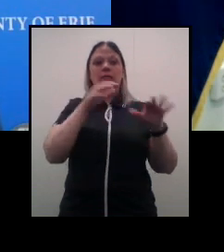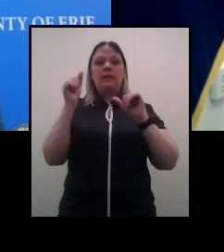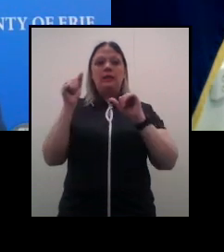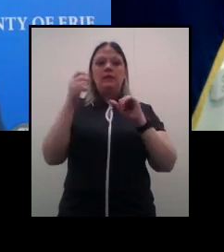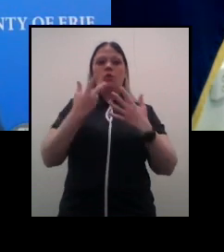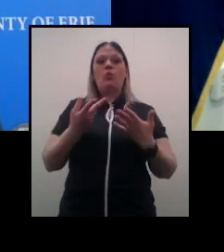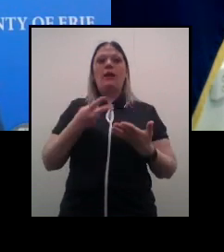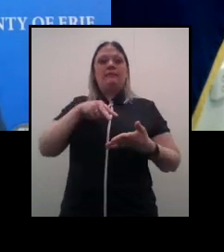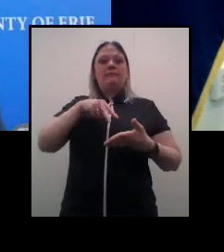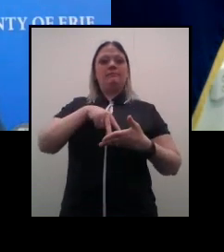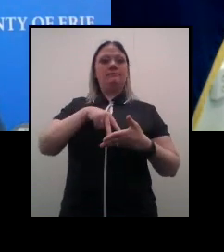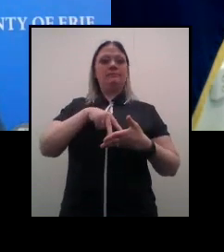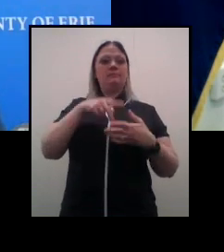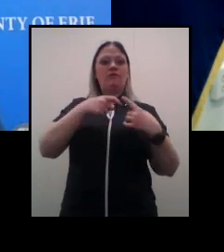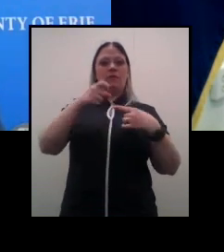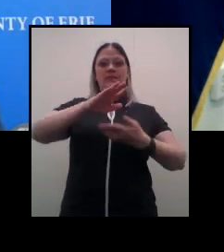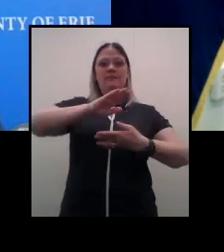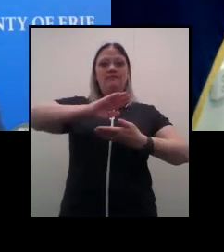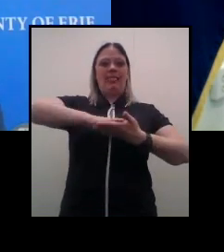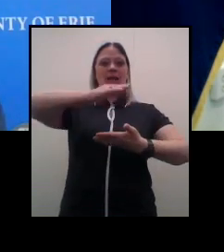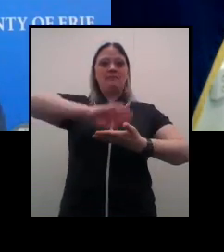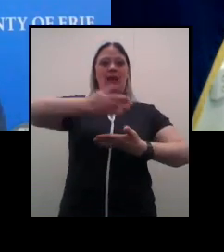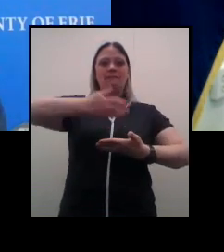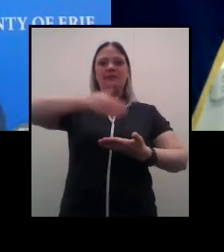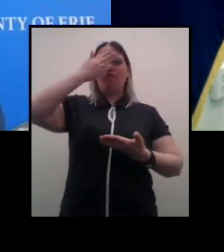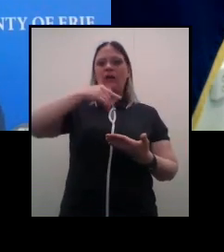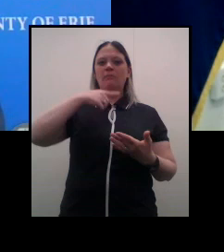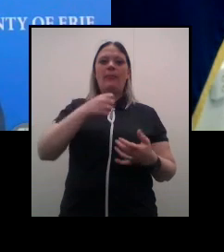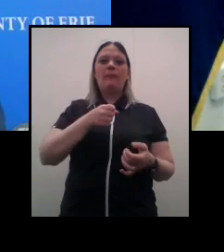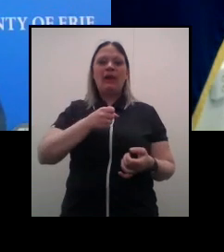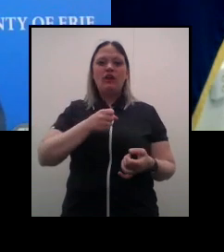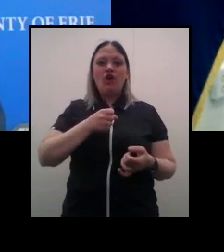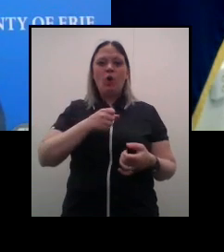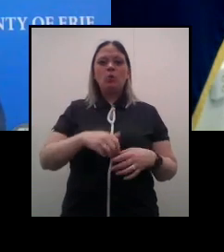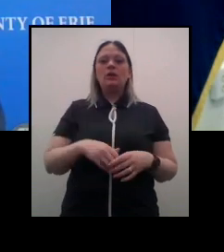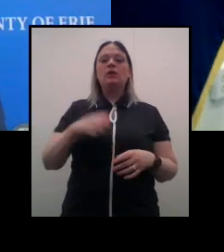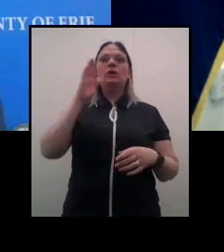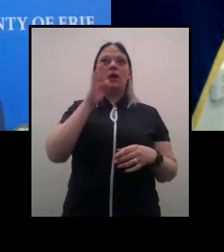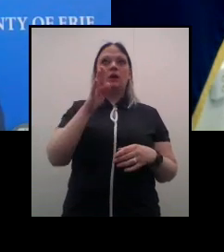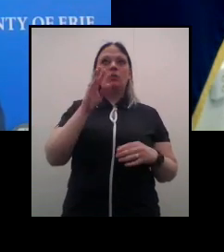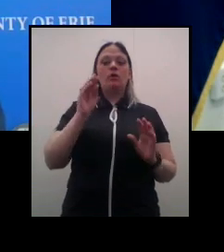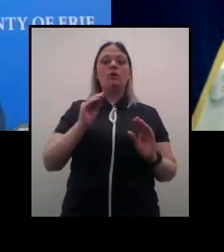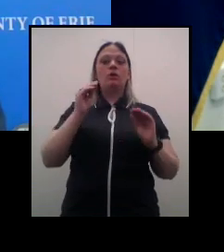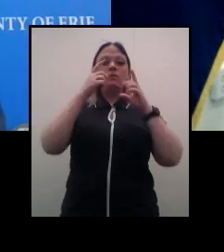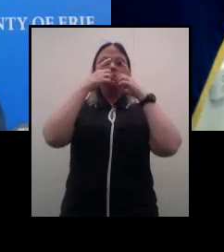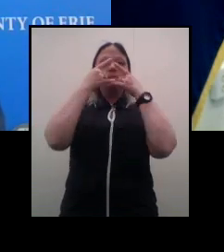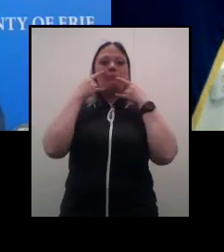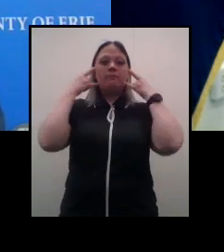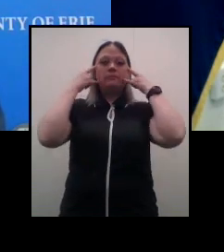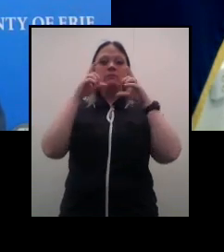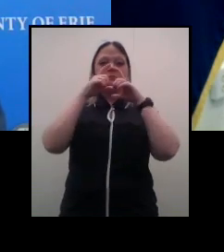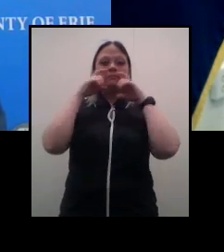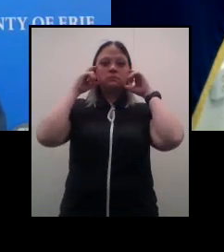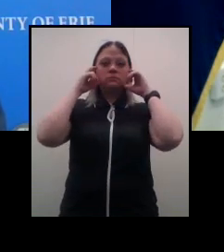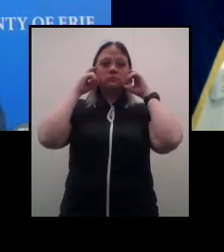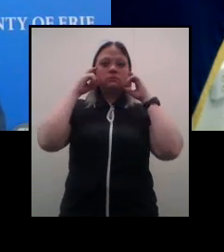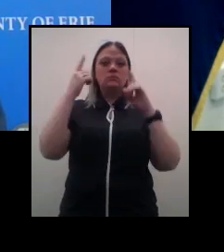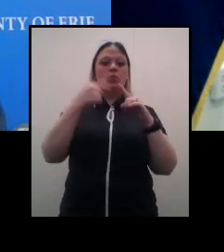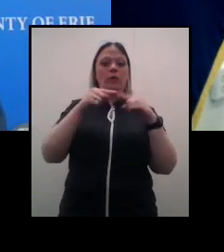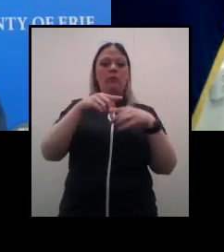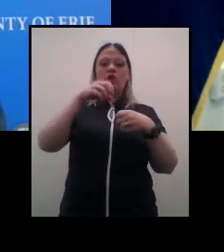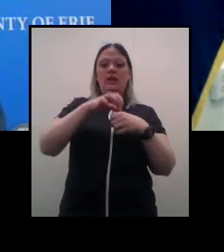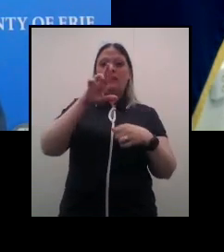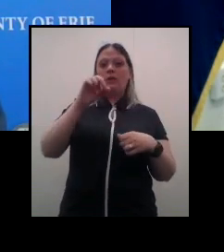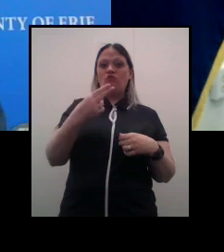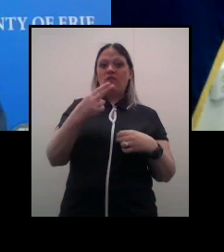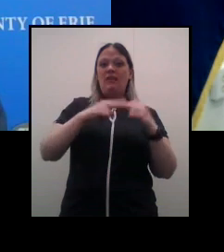this laptop that's in front of me and the microphone, I'm going to put my mask on right now, because when we're in the Rath building, we